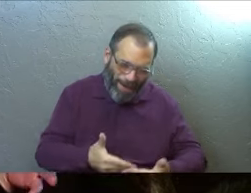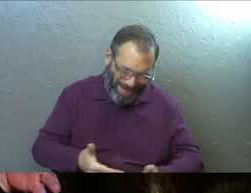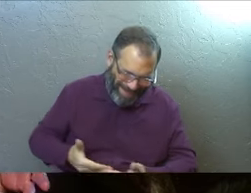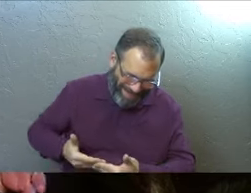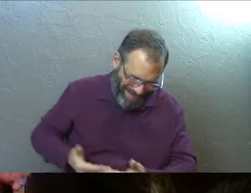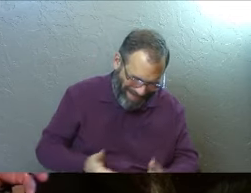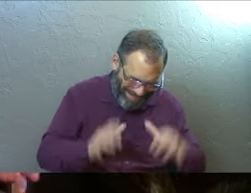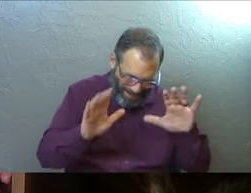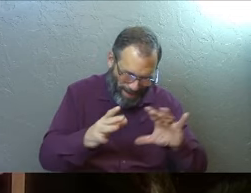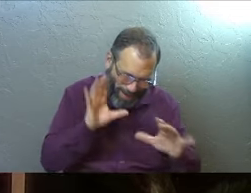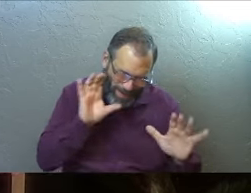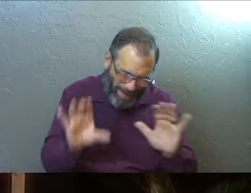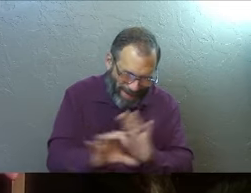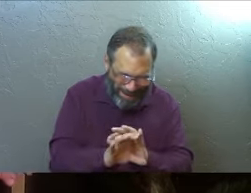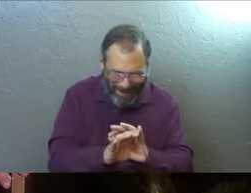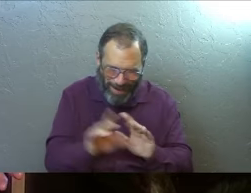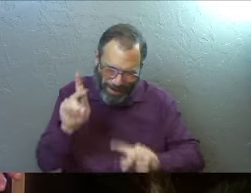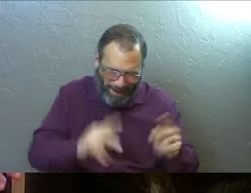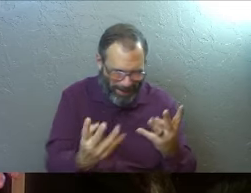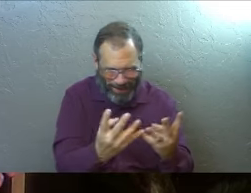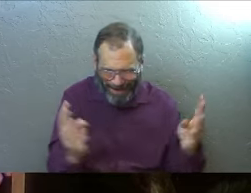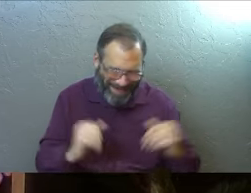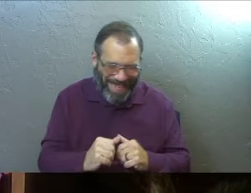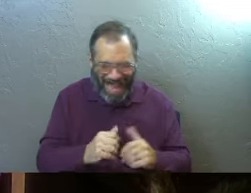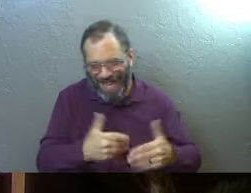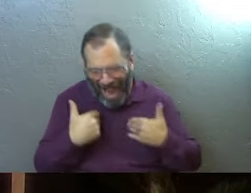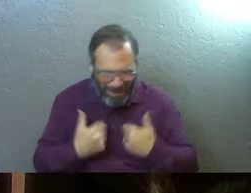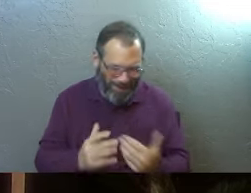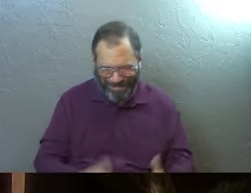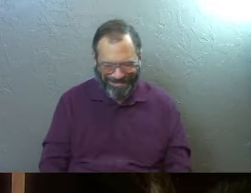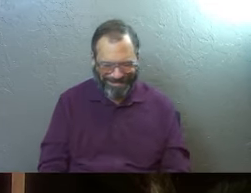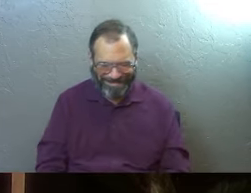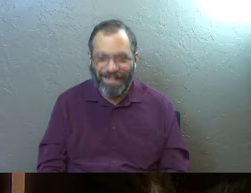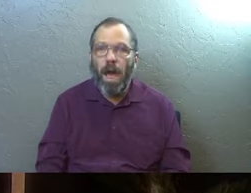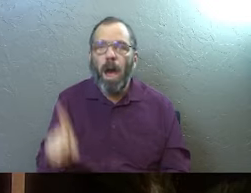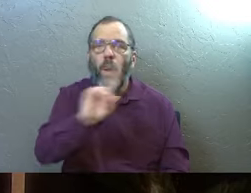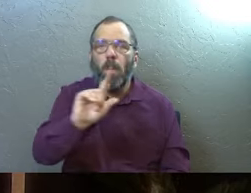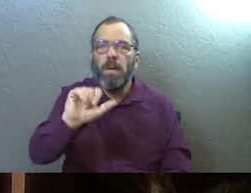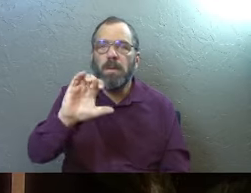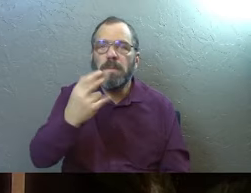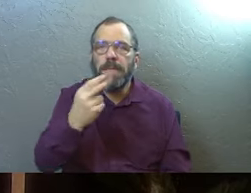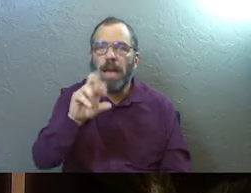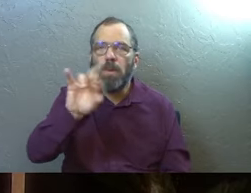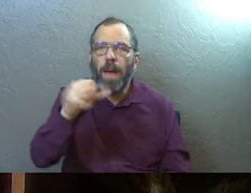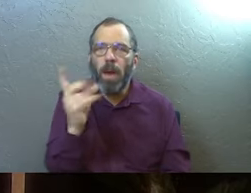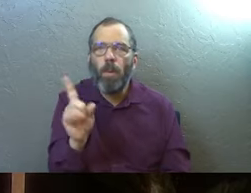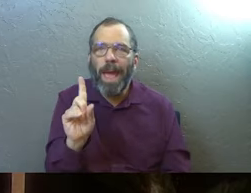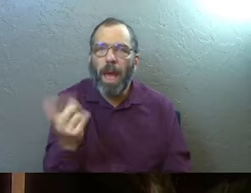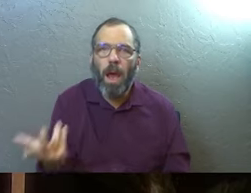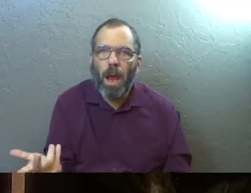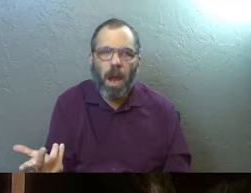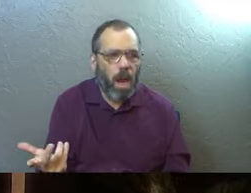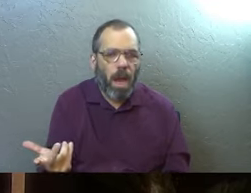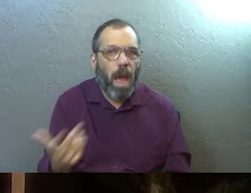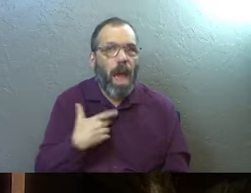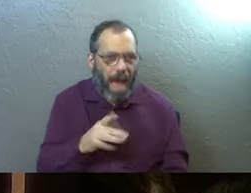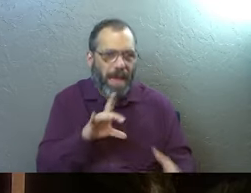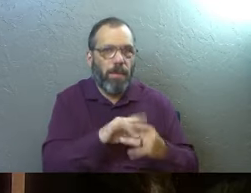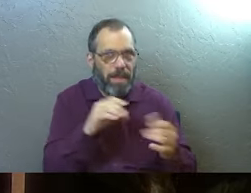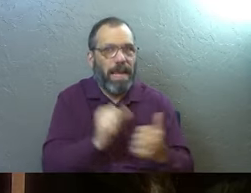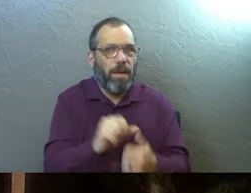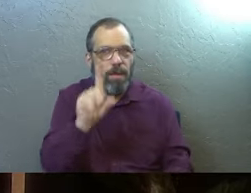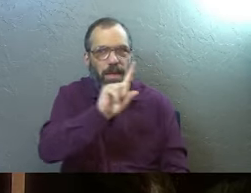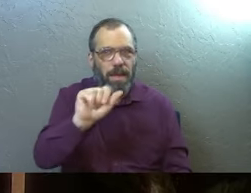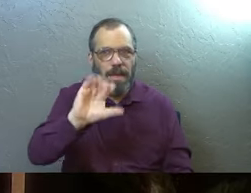this is such a great little picture of people. Where's Zechariah at? Because I relate to that